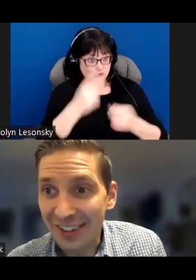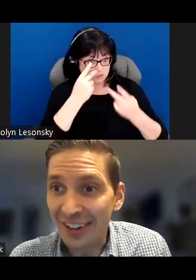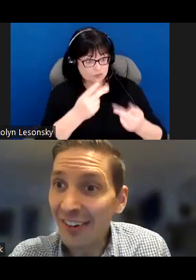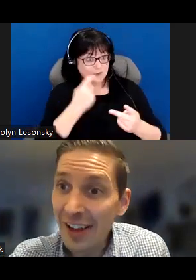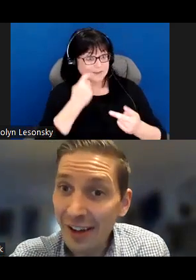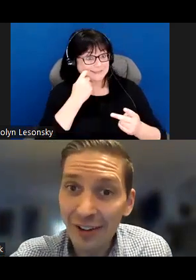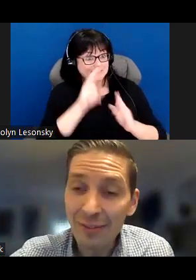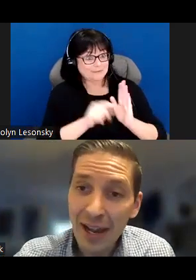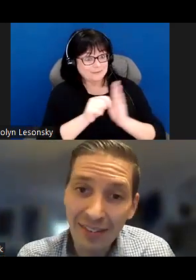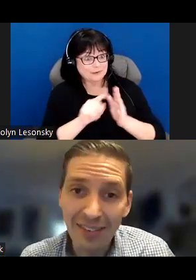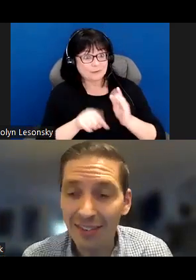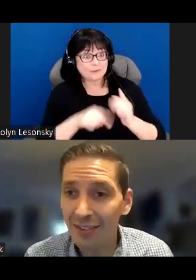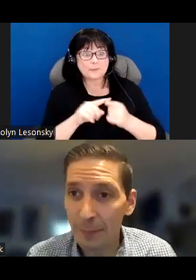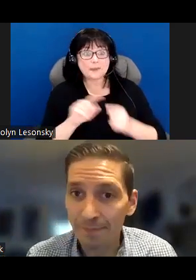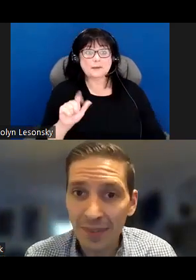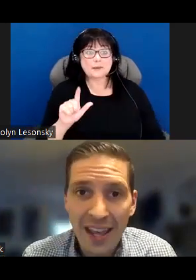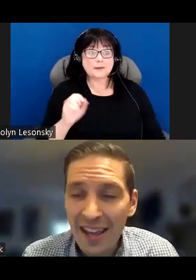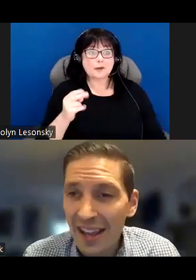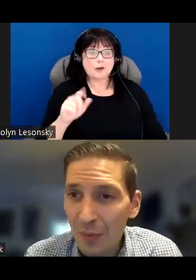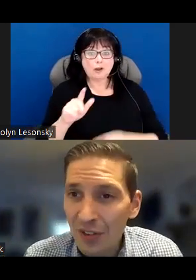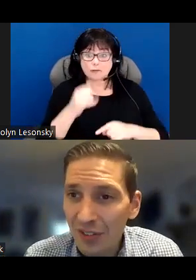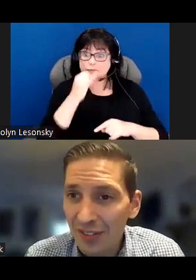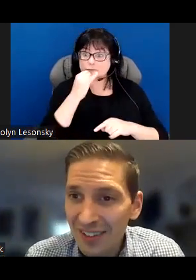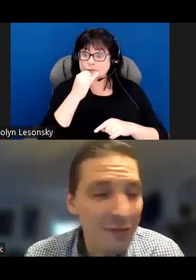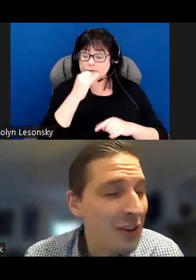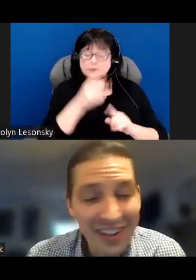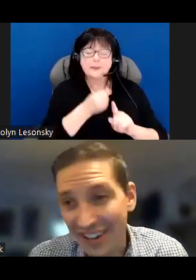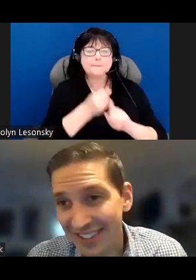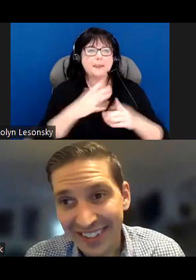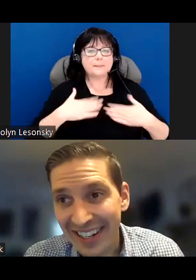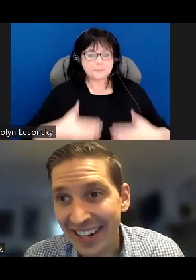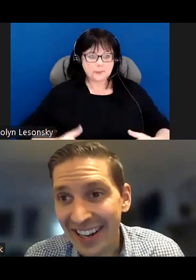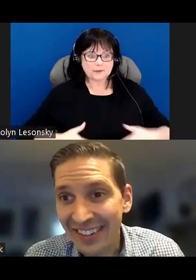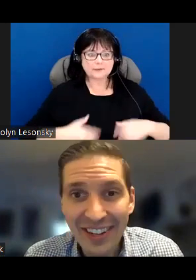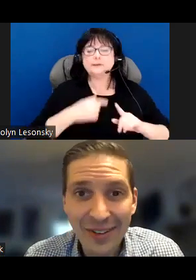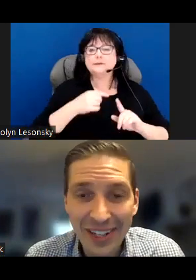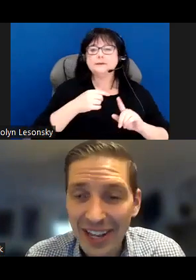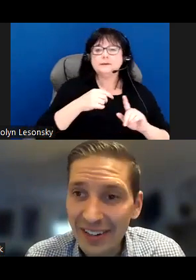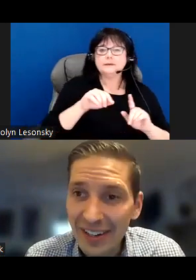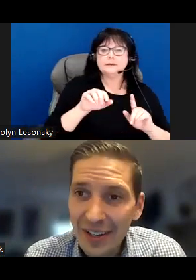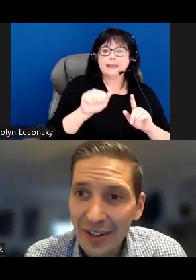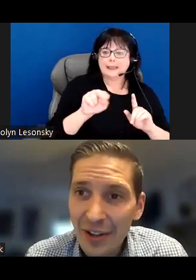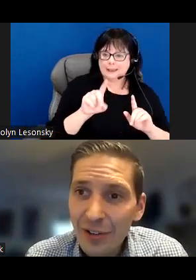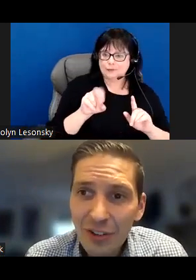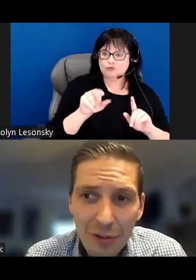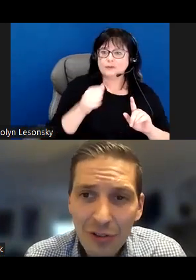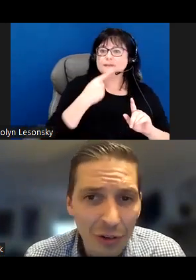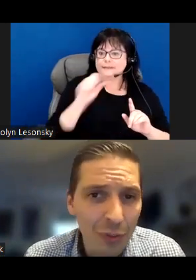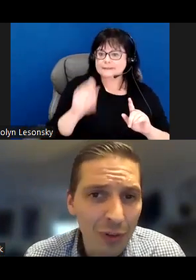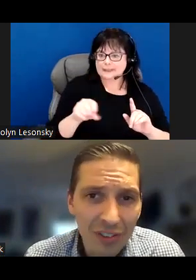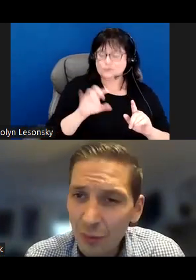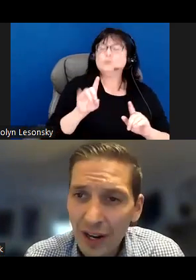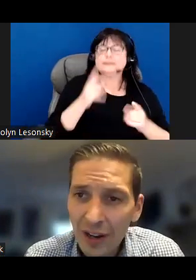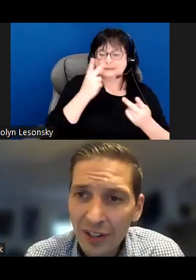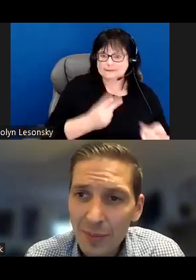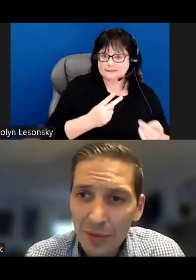on alcohol. Now, alcohol impacts the system. Yes, we And did. fantastic. And I'll tell you again, other substance use